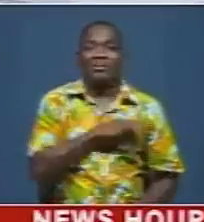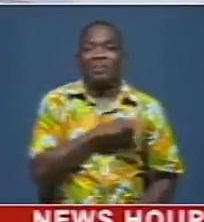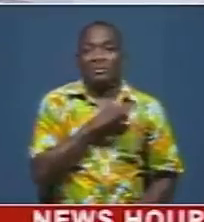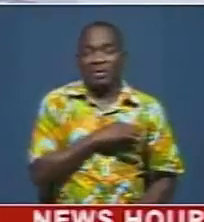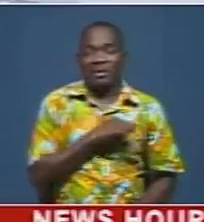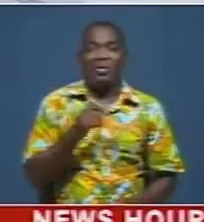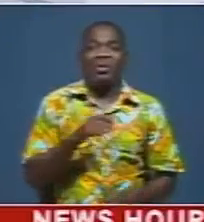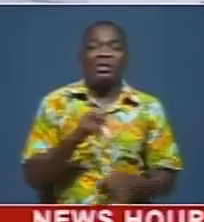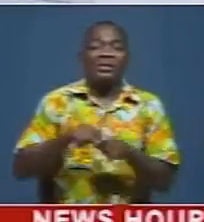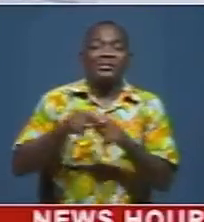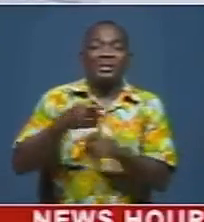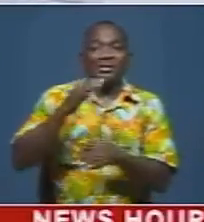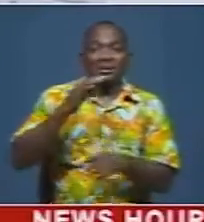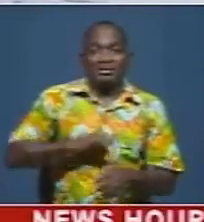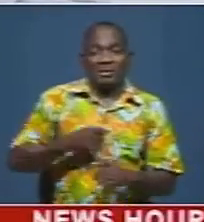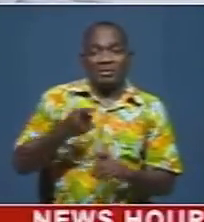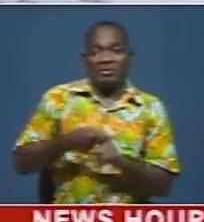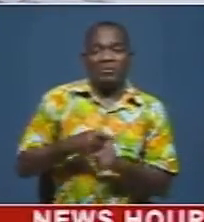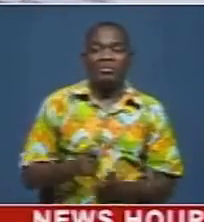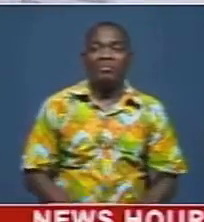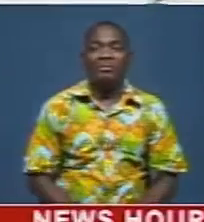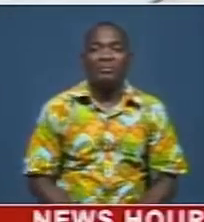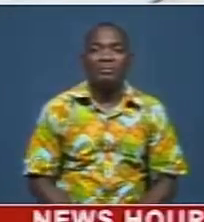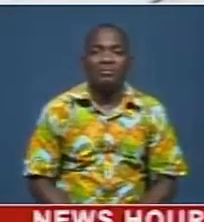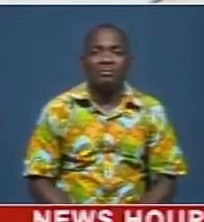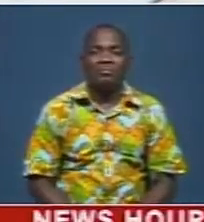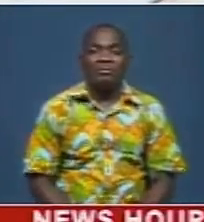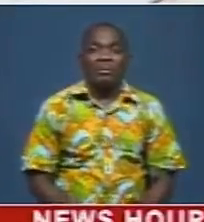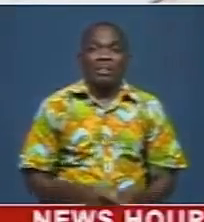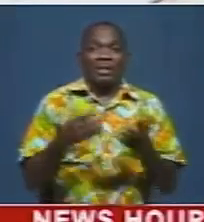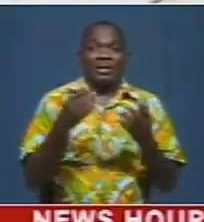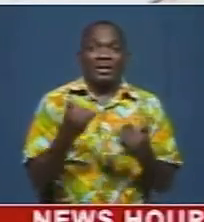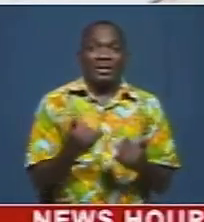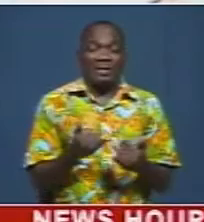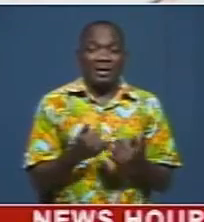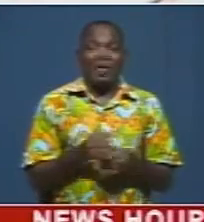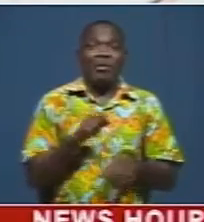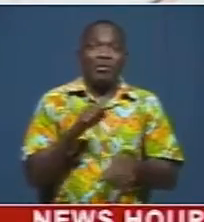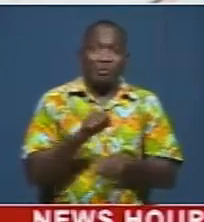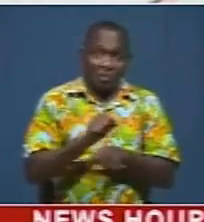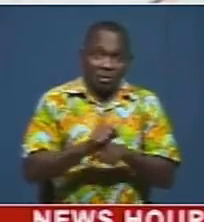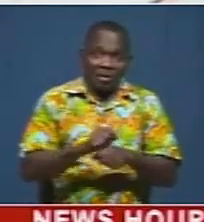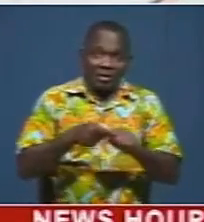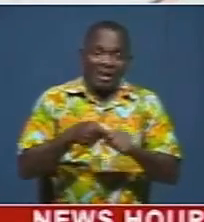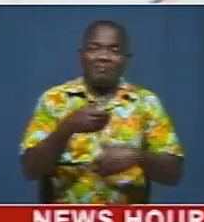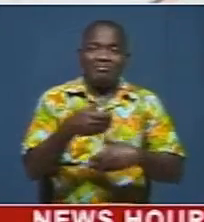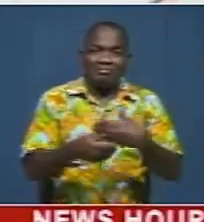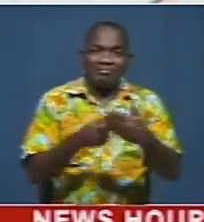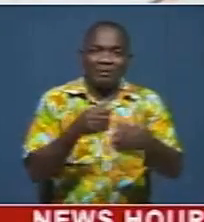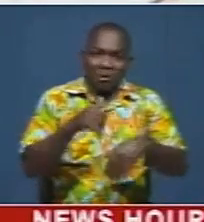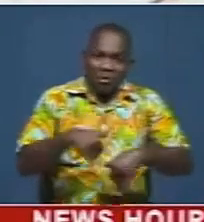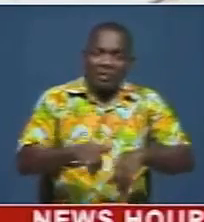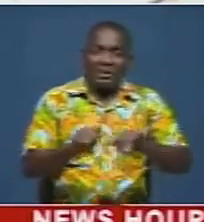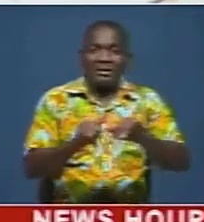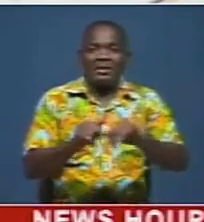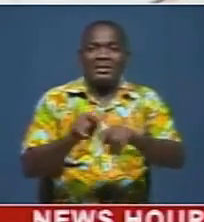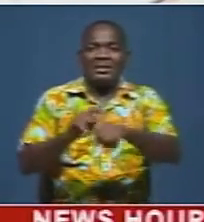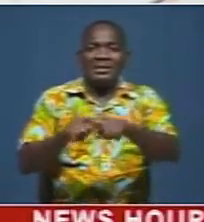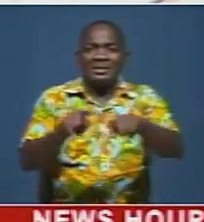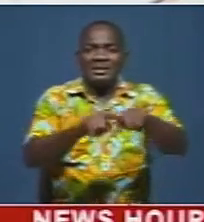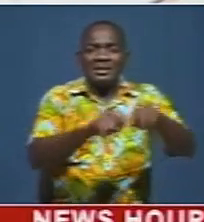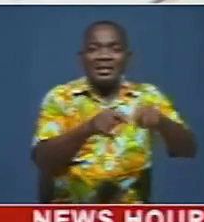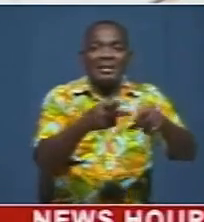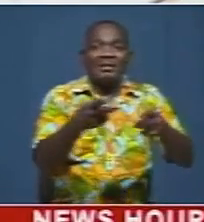from royalties from heritage sites. Already, work is progressing steadily at all the